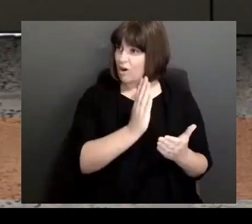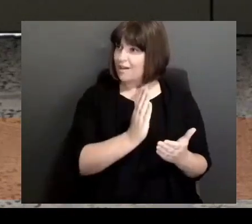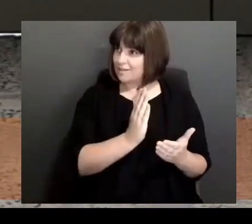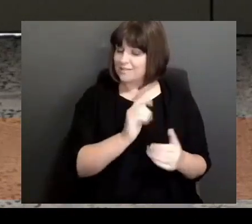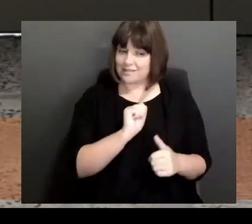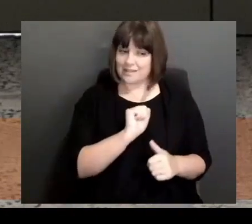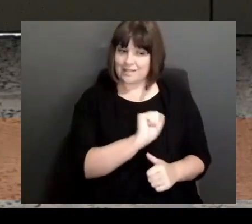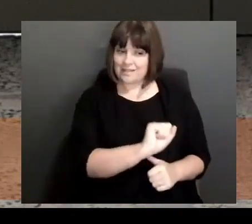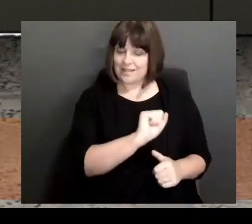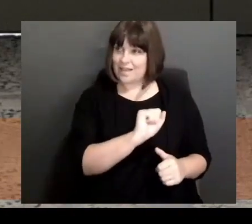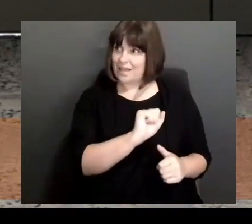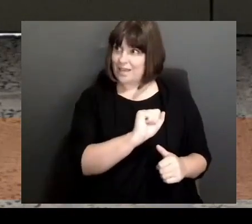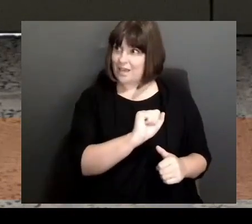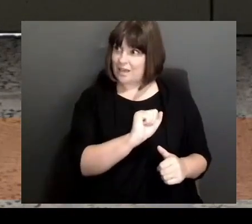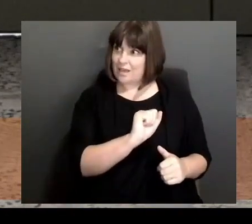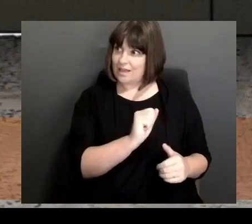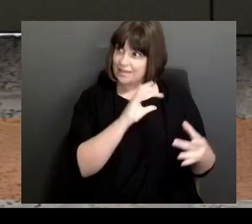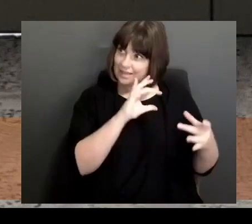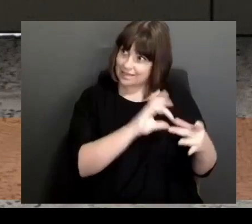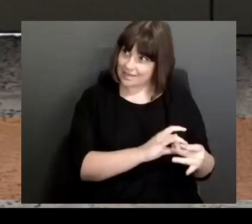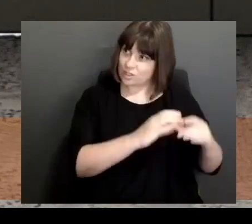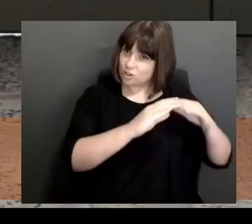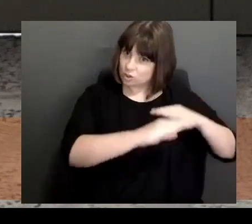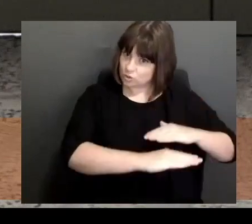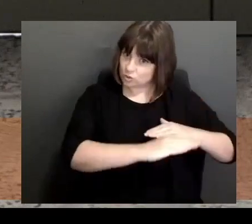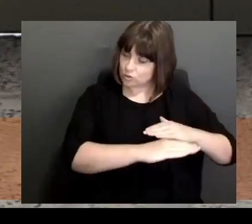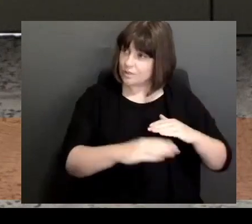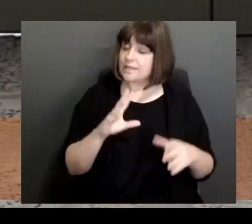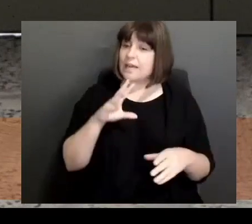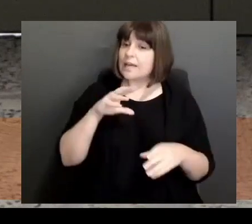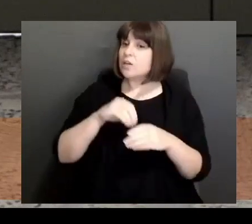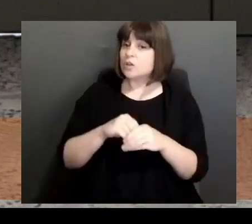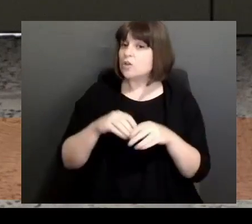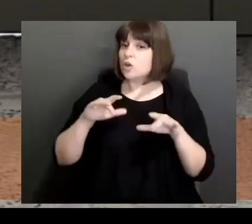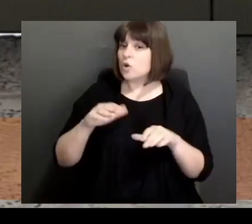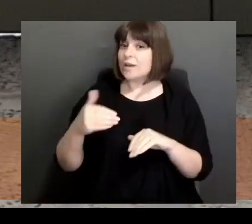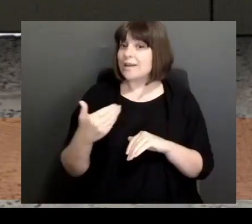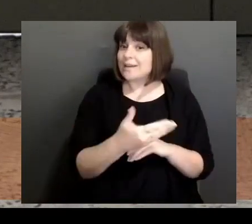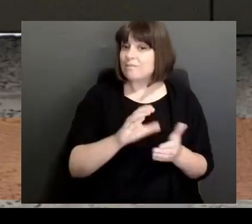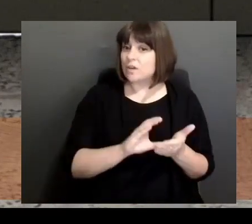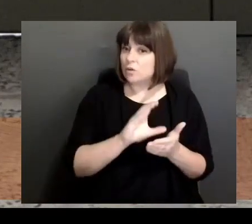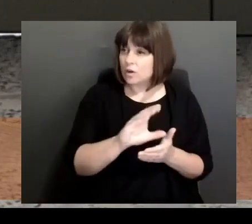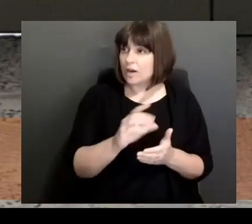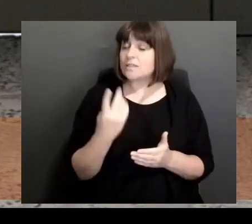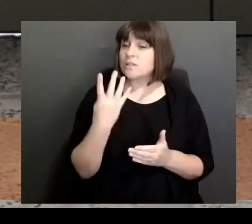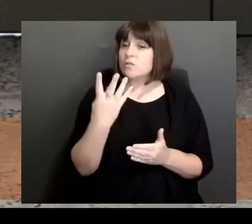country, including unallocated grants, it's around